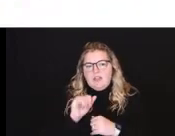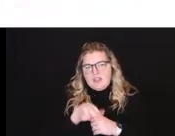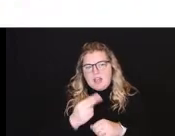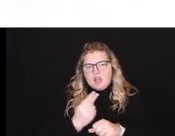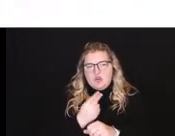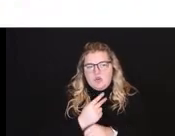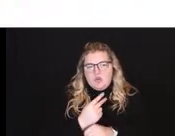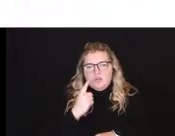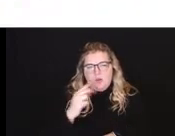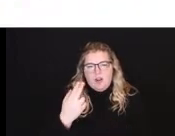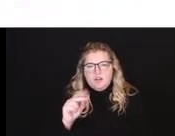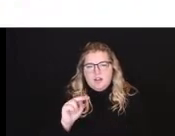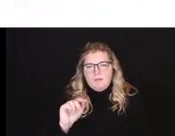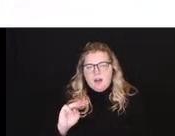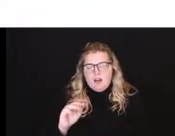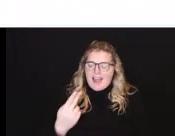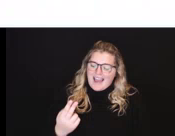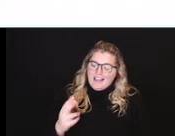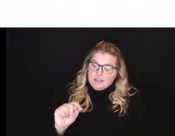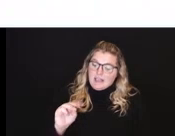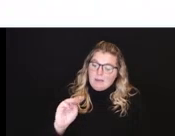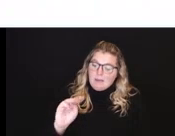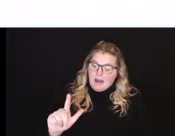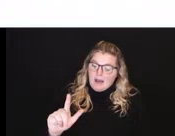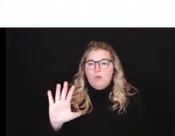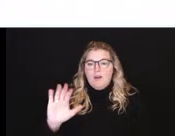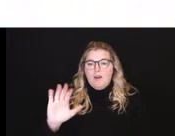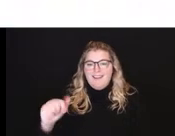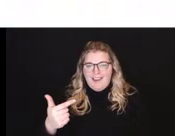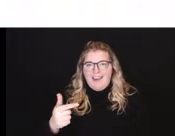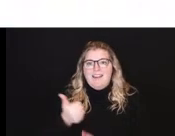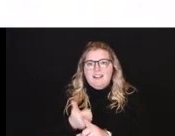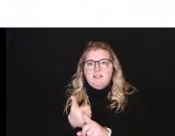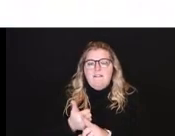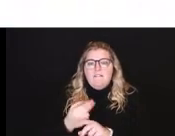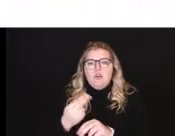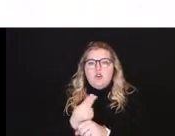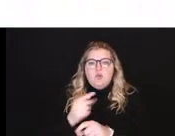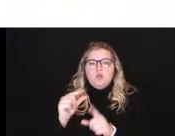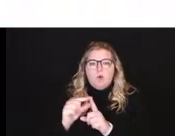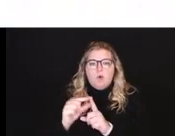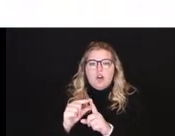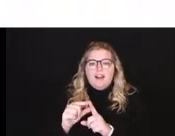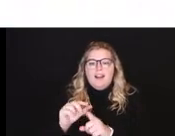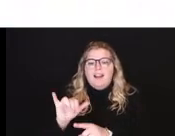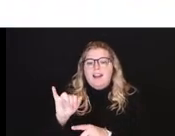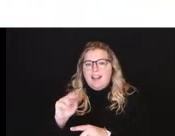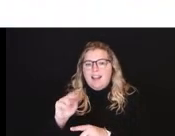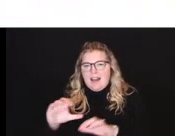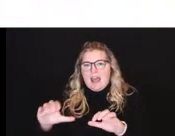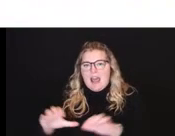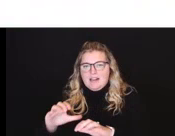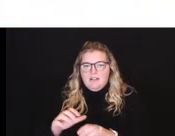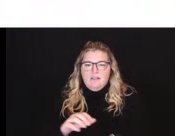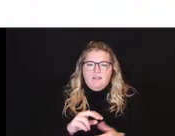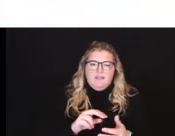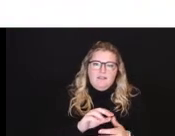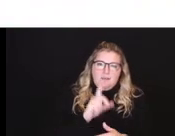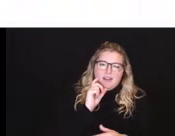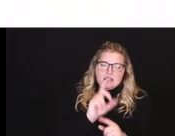disabled. The term used in WCAG is inactive, probably because disabled carries a different connotation in, in